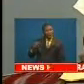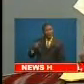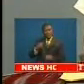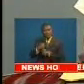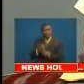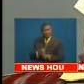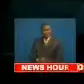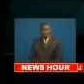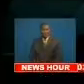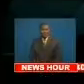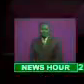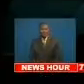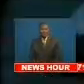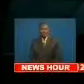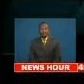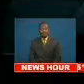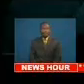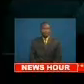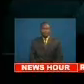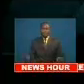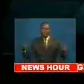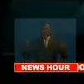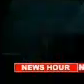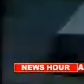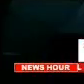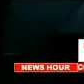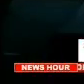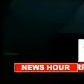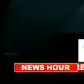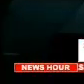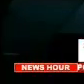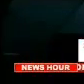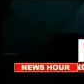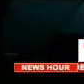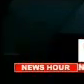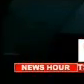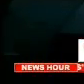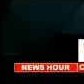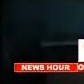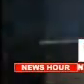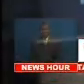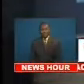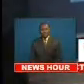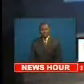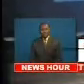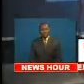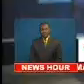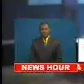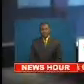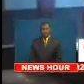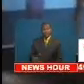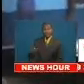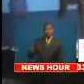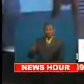night. It was a gathering of lovers of fashion to honor and pay tribute to a master craftsman,